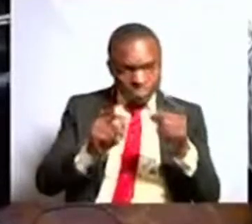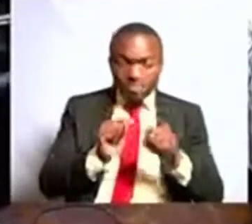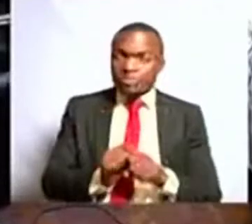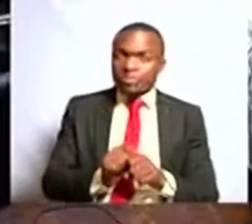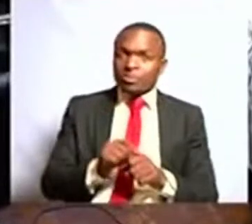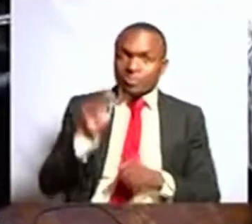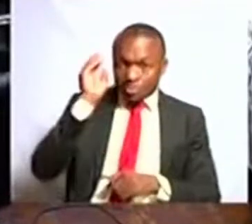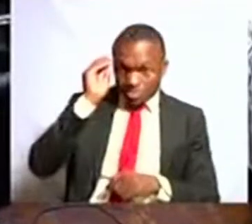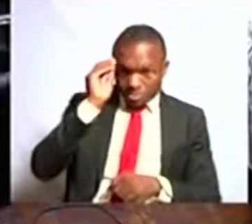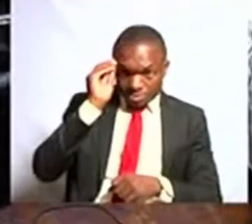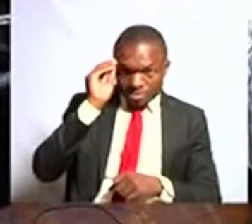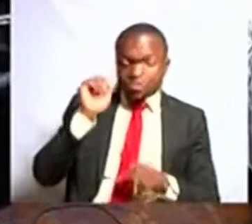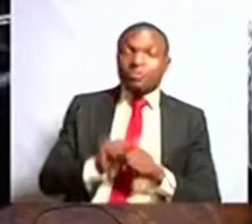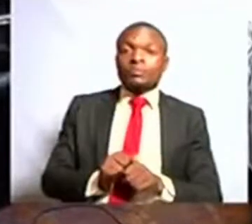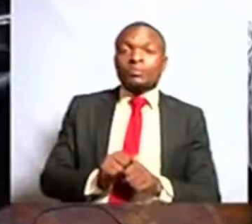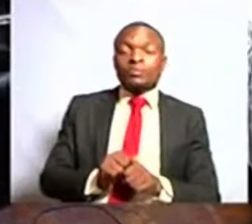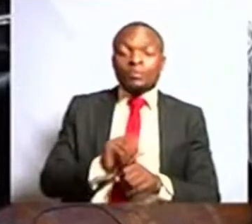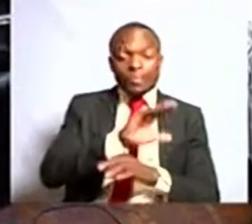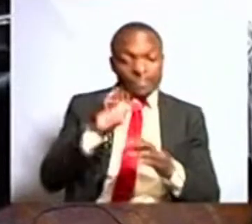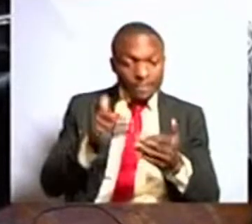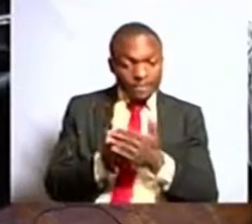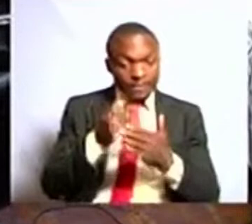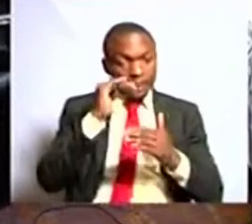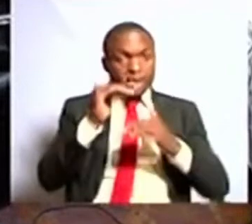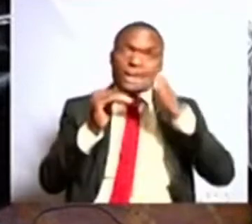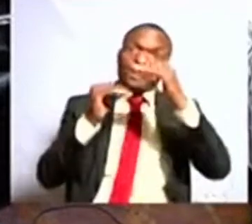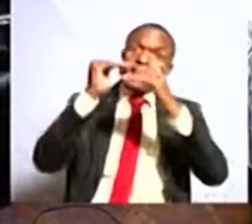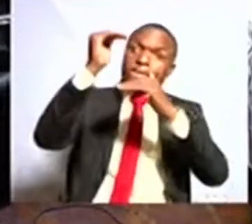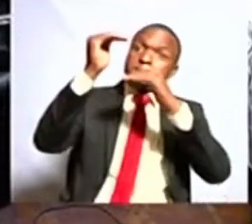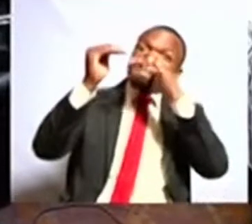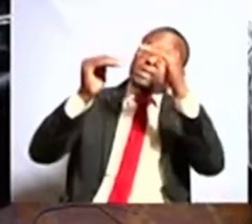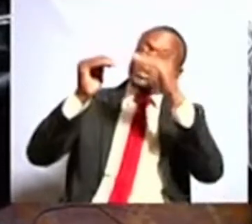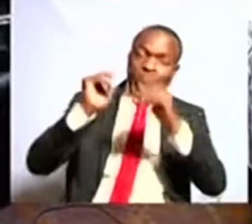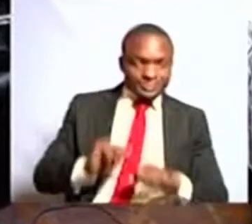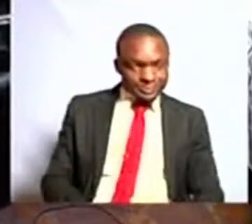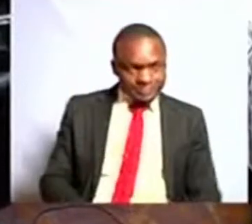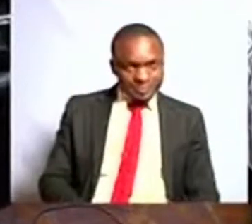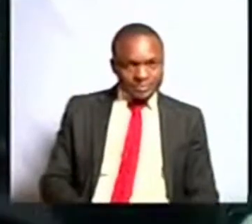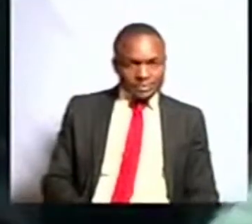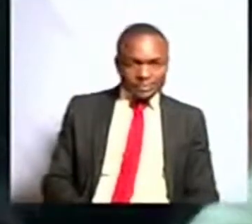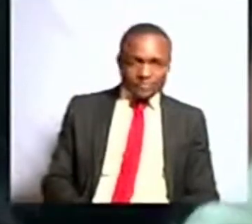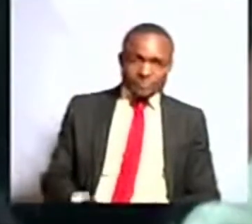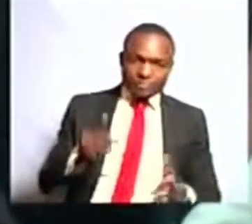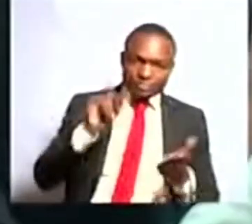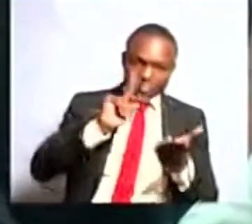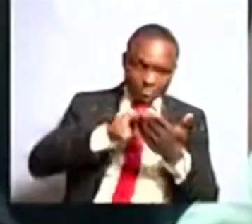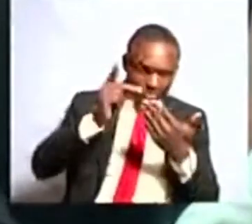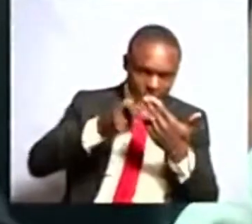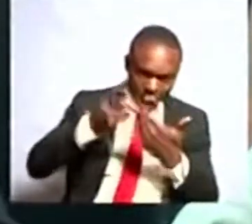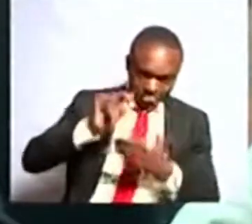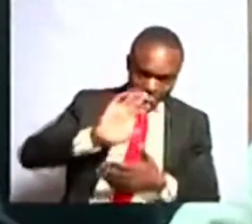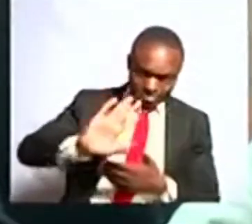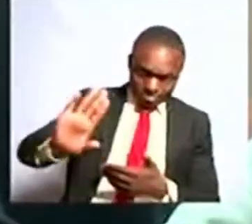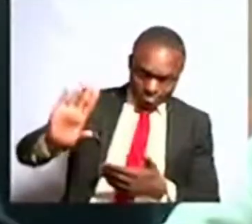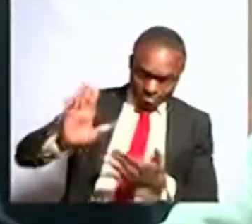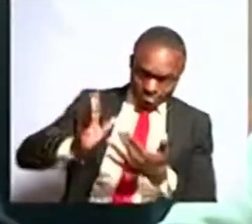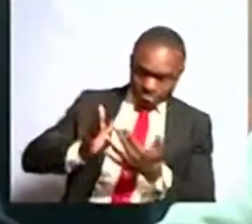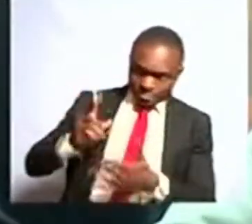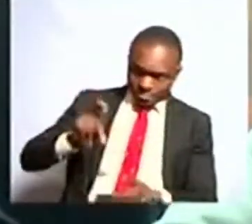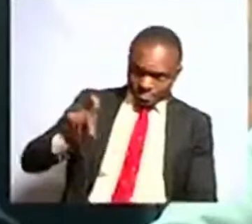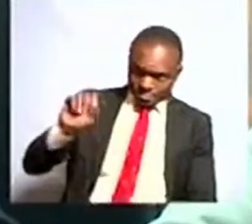know, in all these stages, the documentation, you as, through your